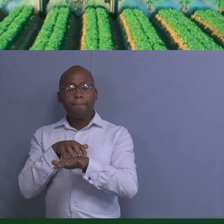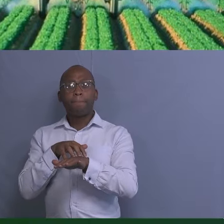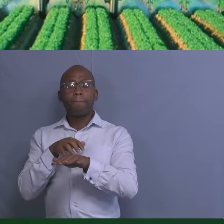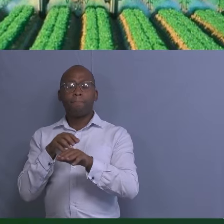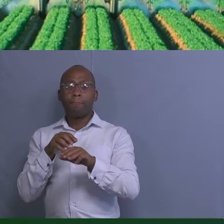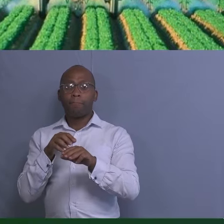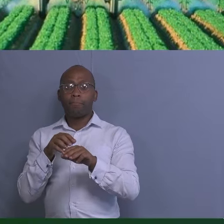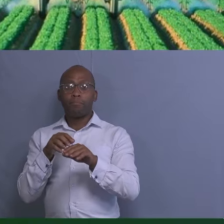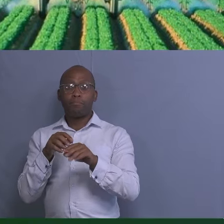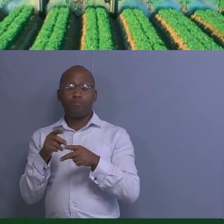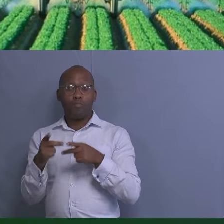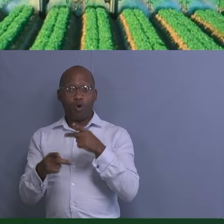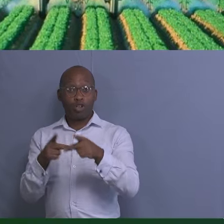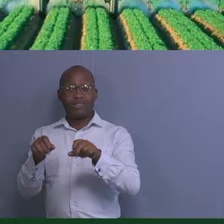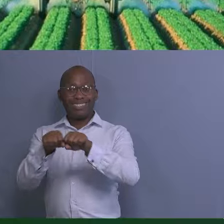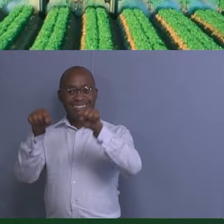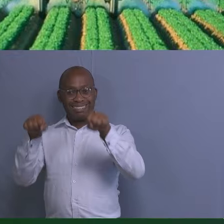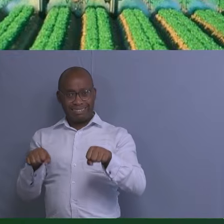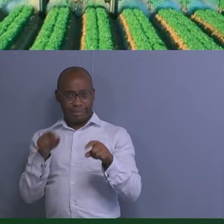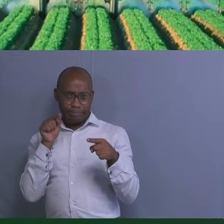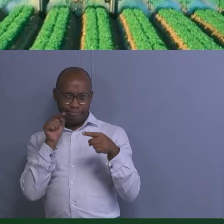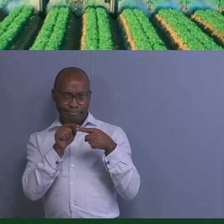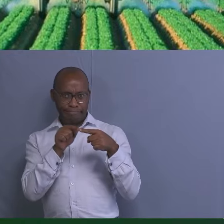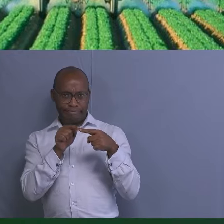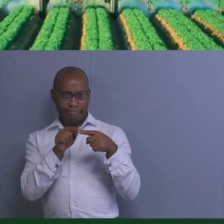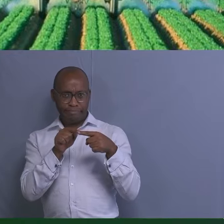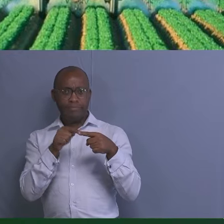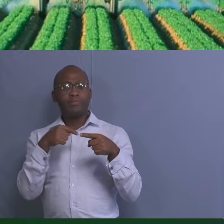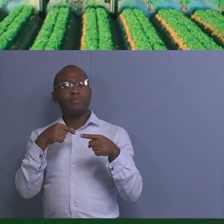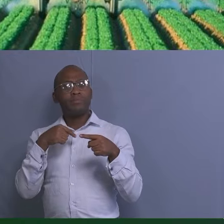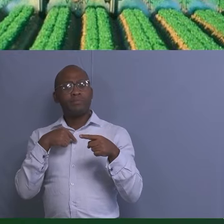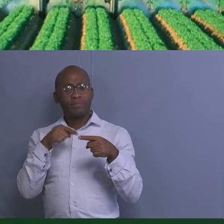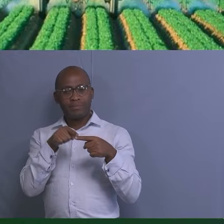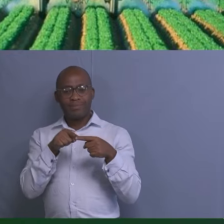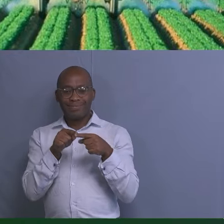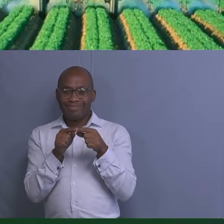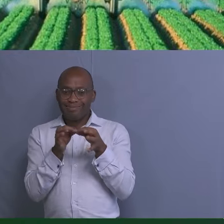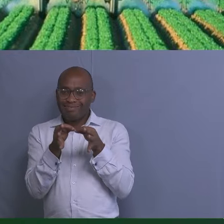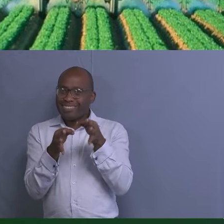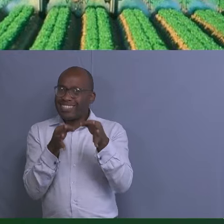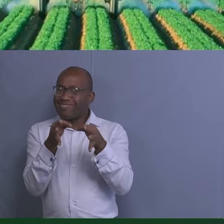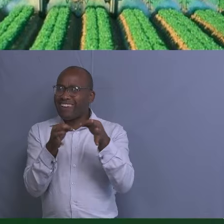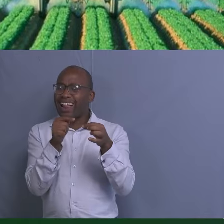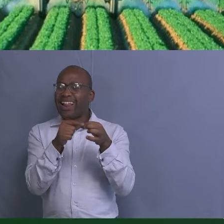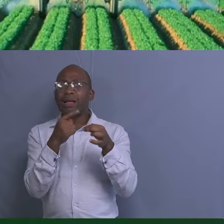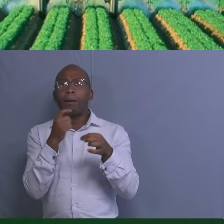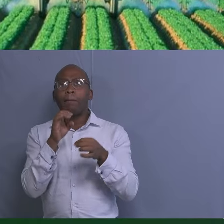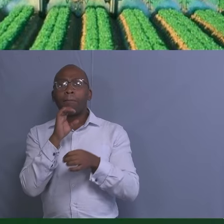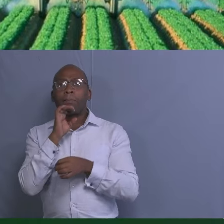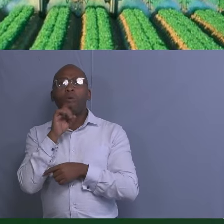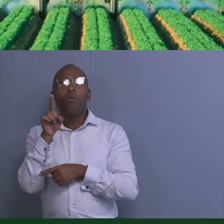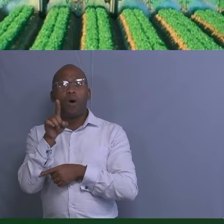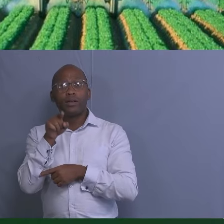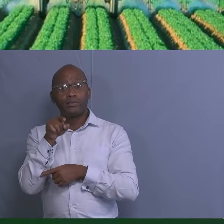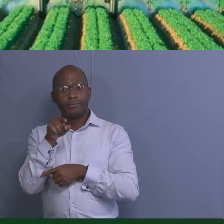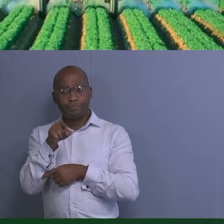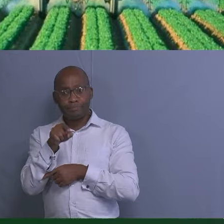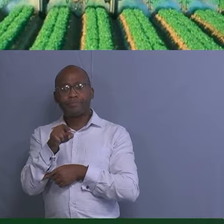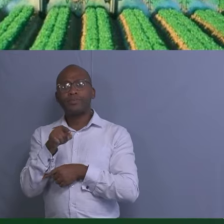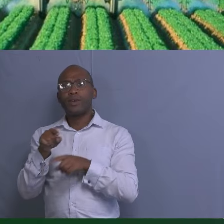the farming production systems. Let me define the term farming systems. It is a setup of all the